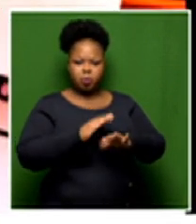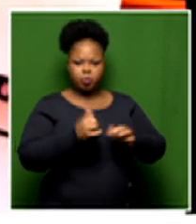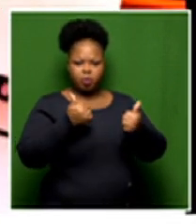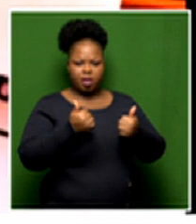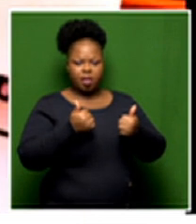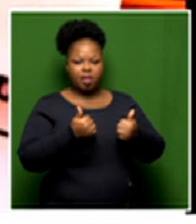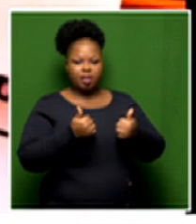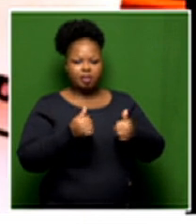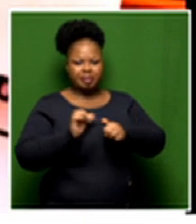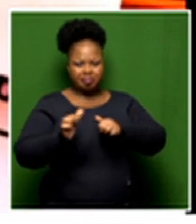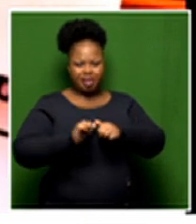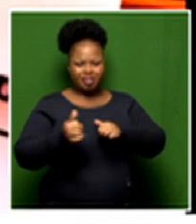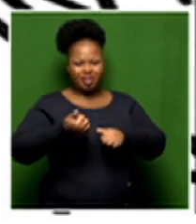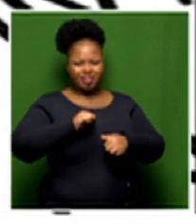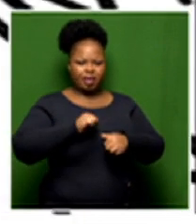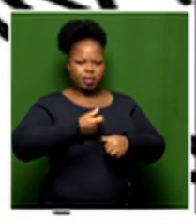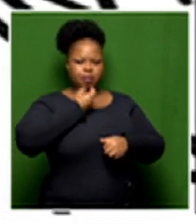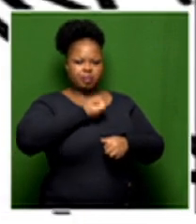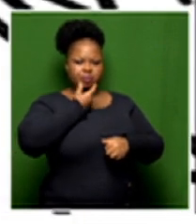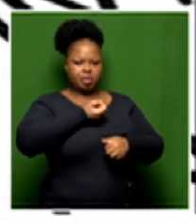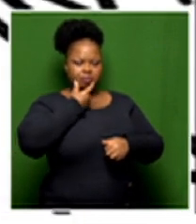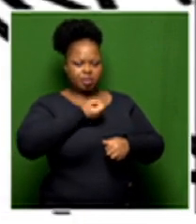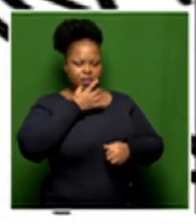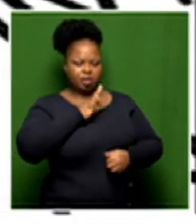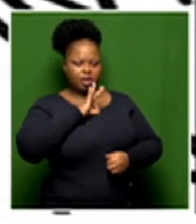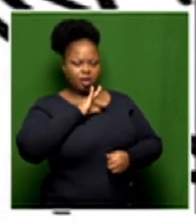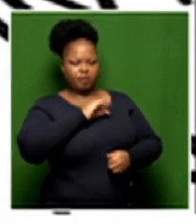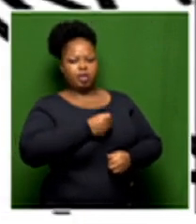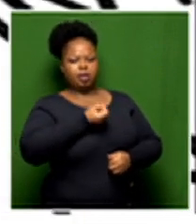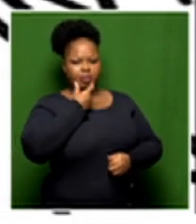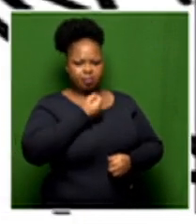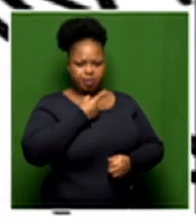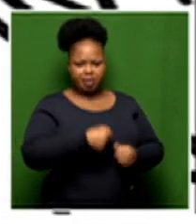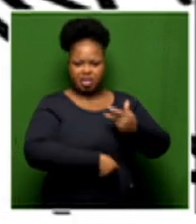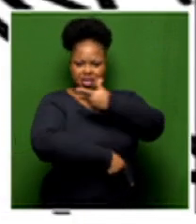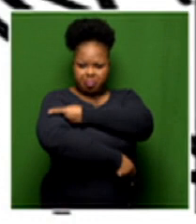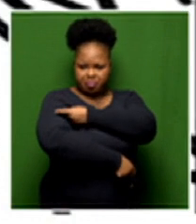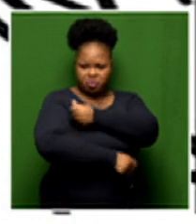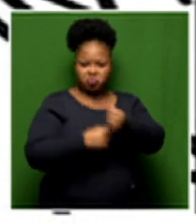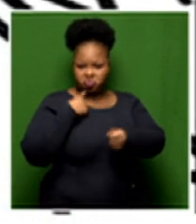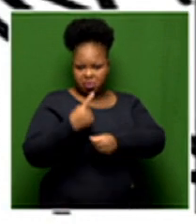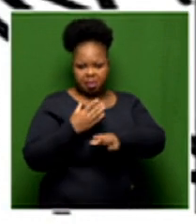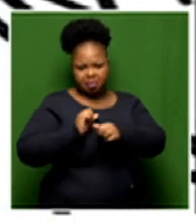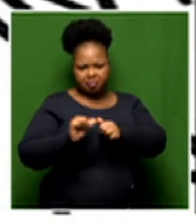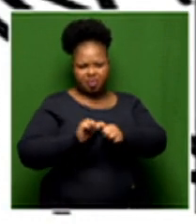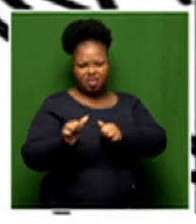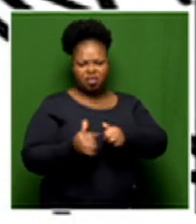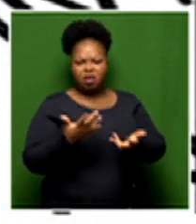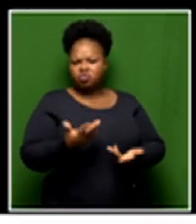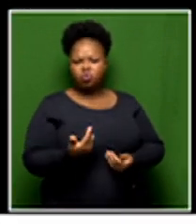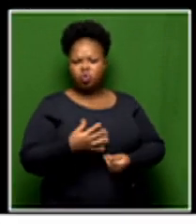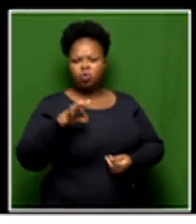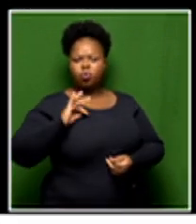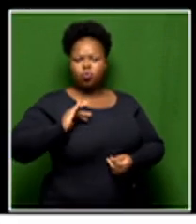the prevention than the oral pill currently on the market. Again, you know, you talk about the benefit